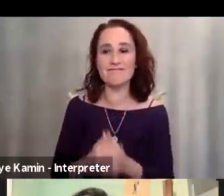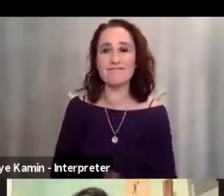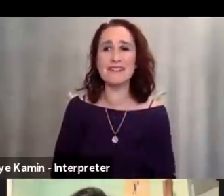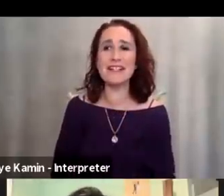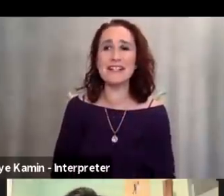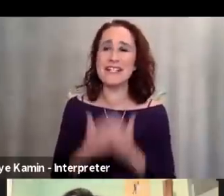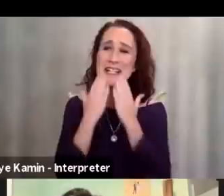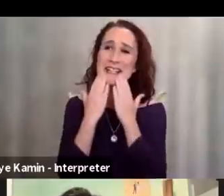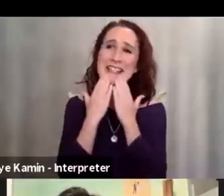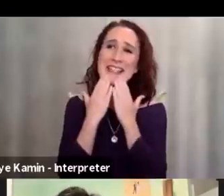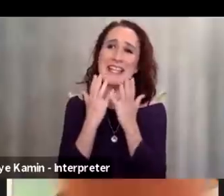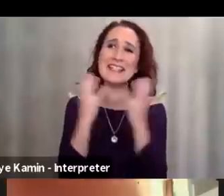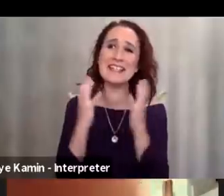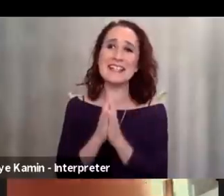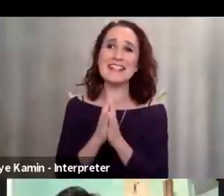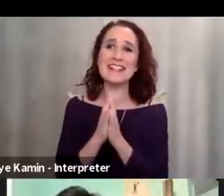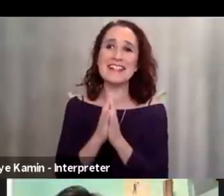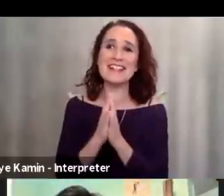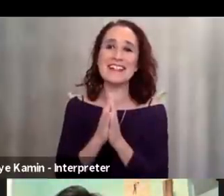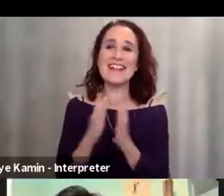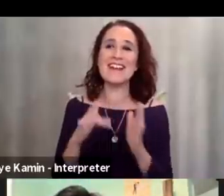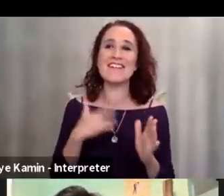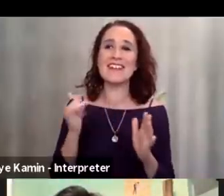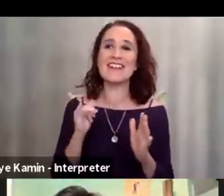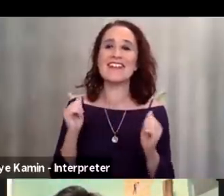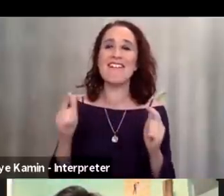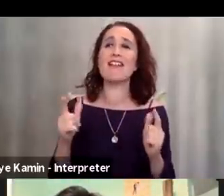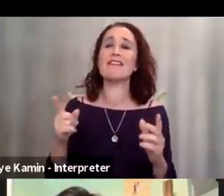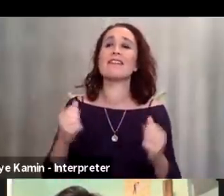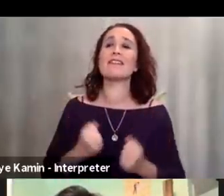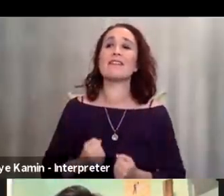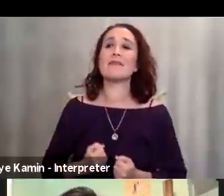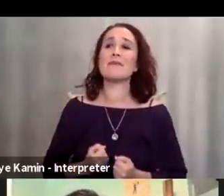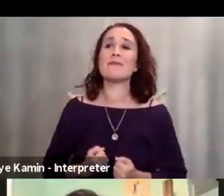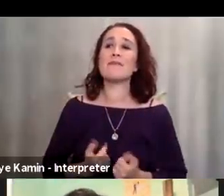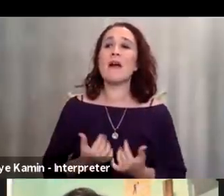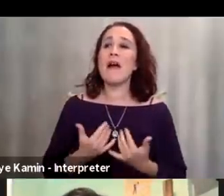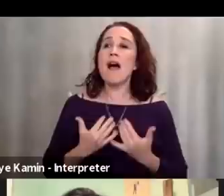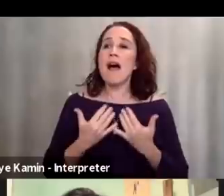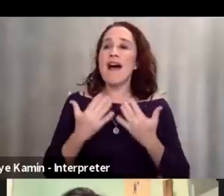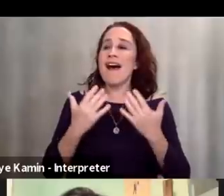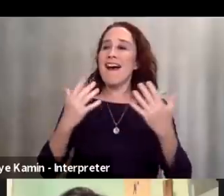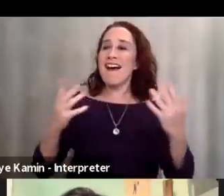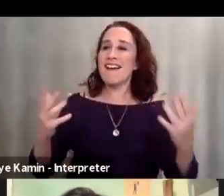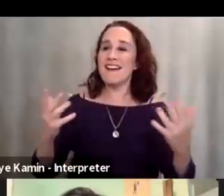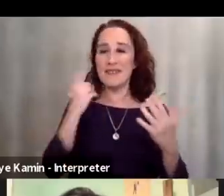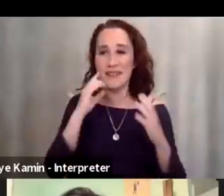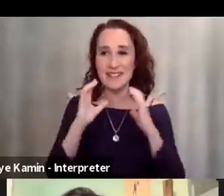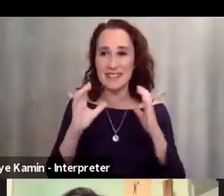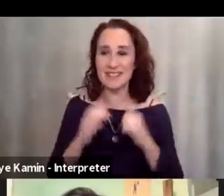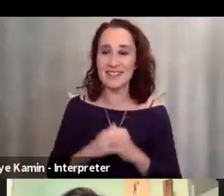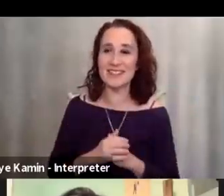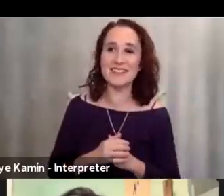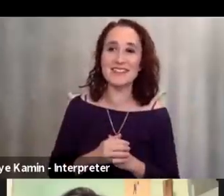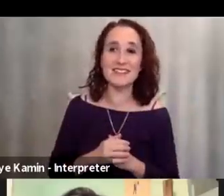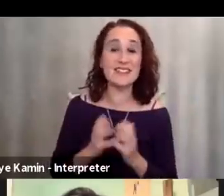Oh, thank you so much. I feel like everyone has just really breathed so much into this conversation. And I feel like there's so